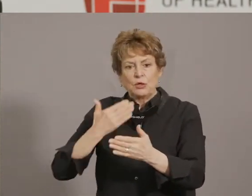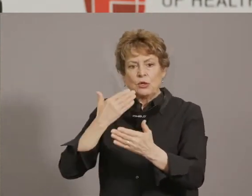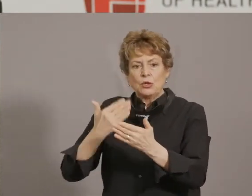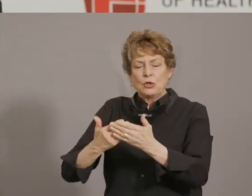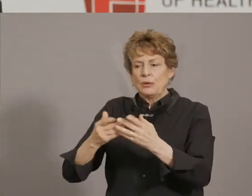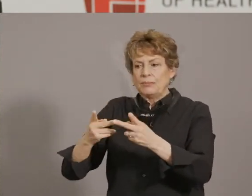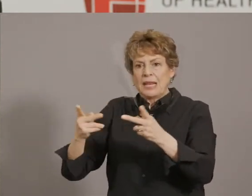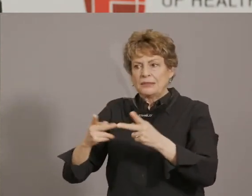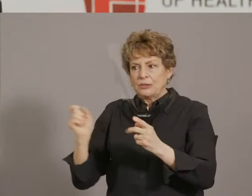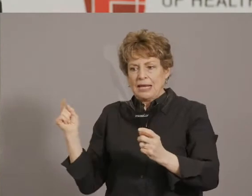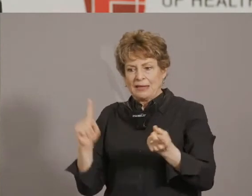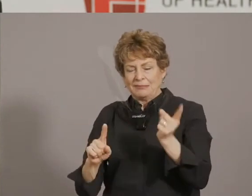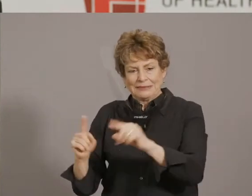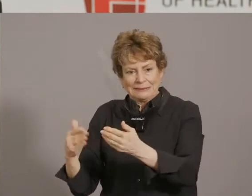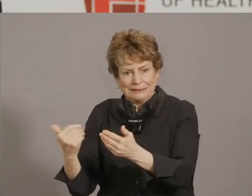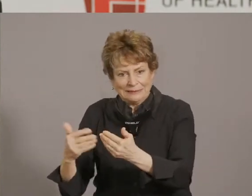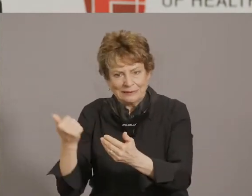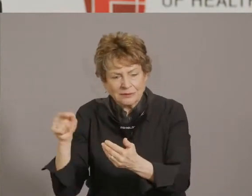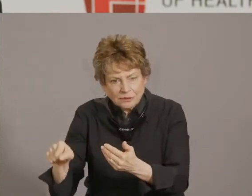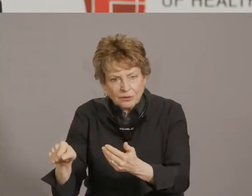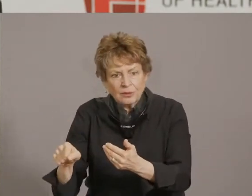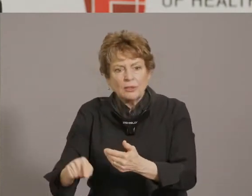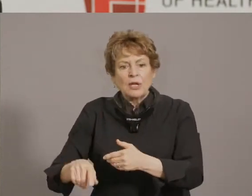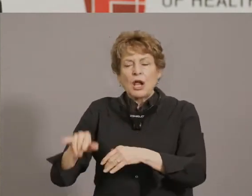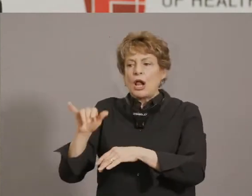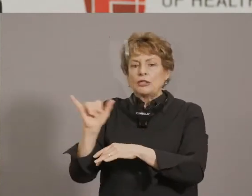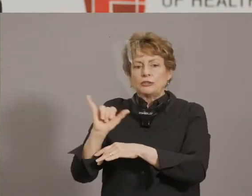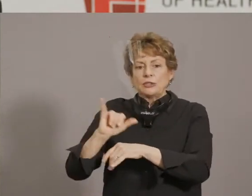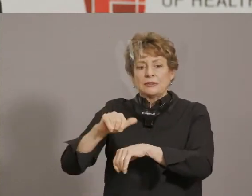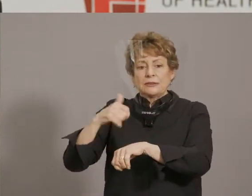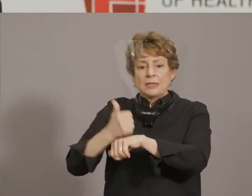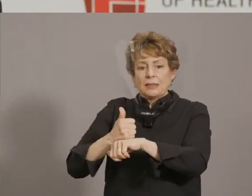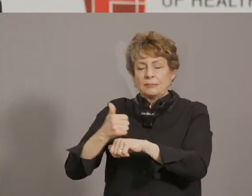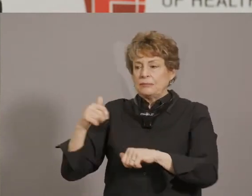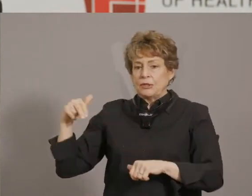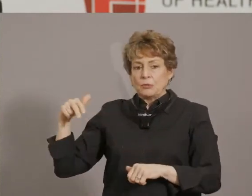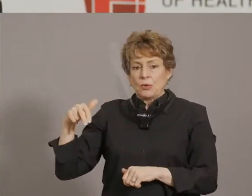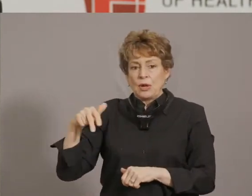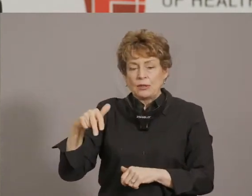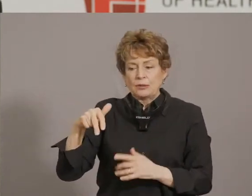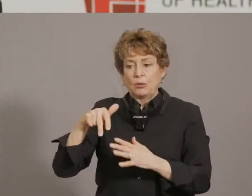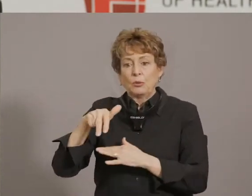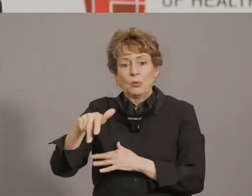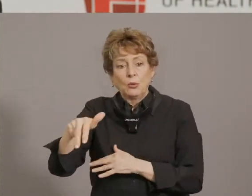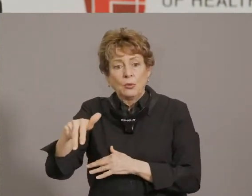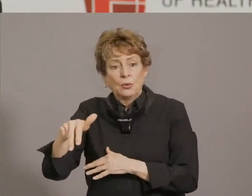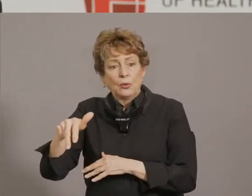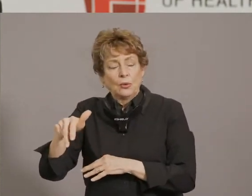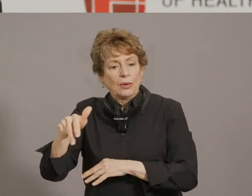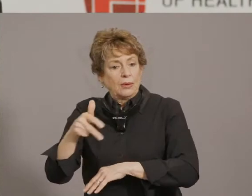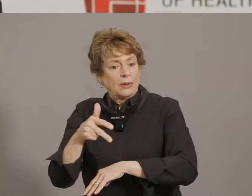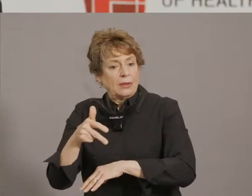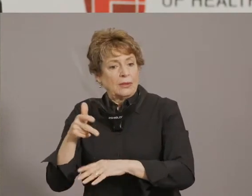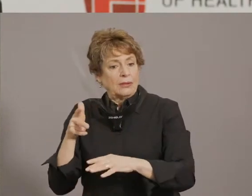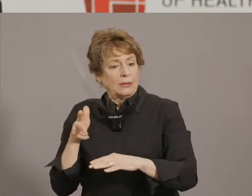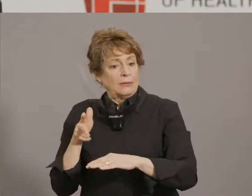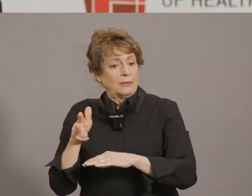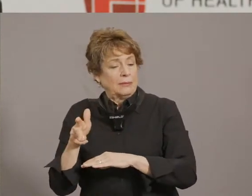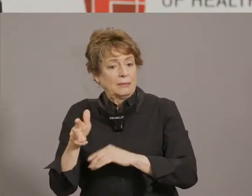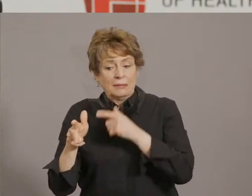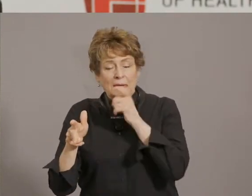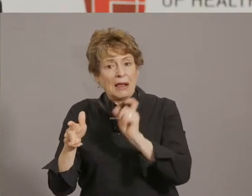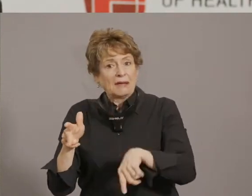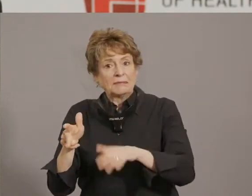have cars, they can walk through that clinic and get vaccinated. And so that was one of the features that we really liked about the